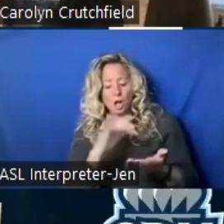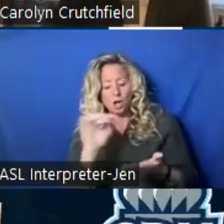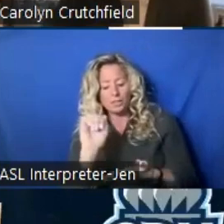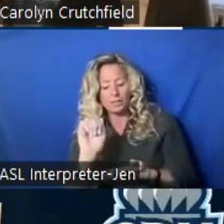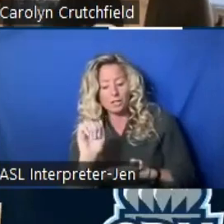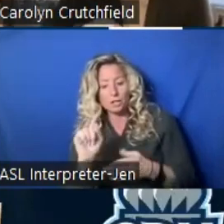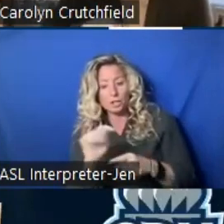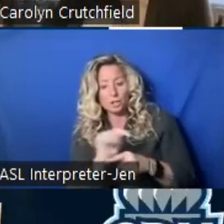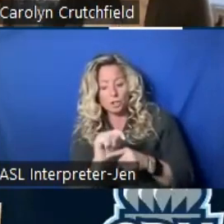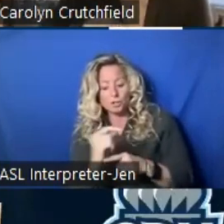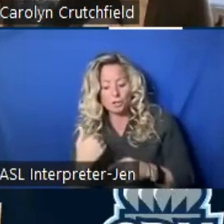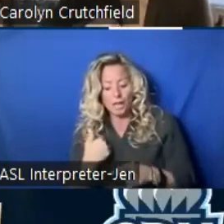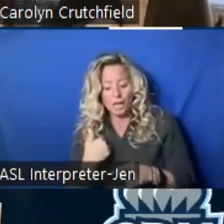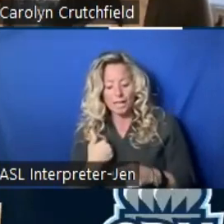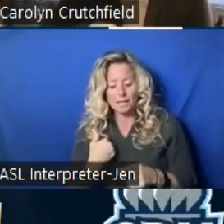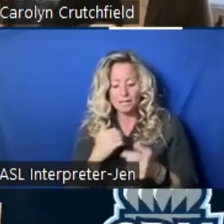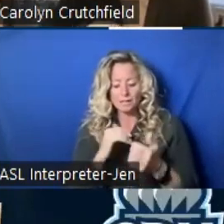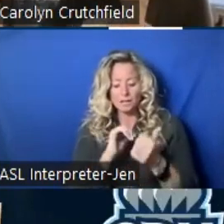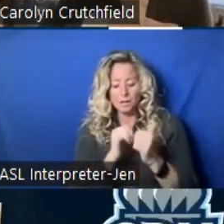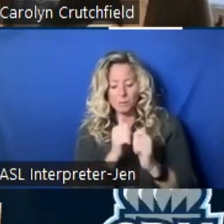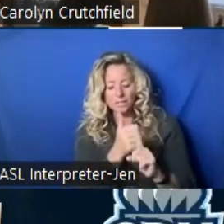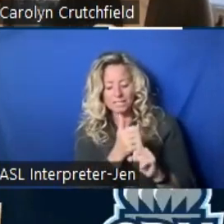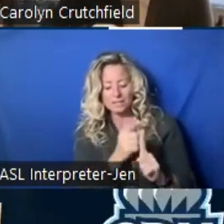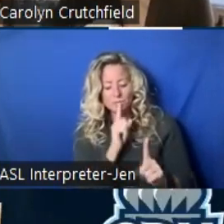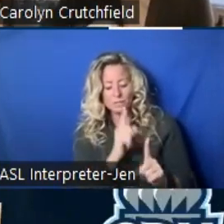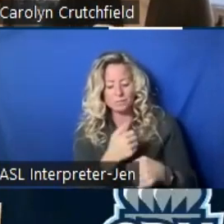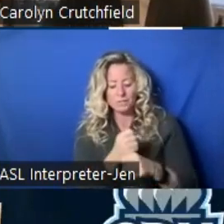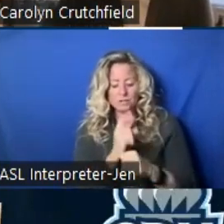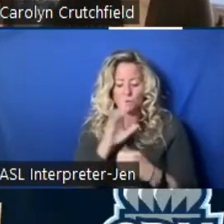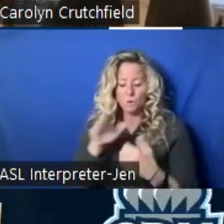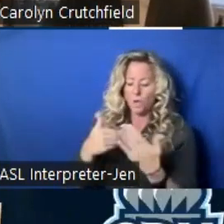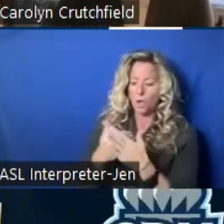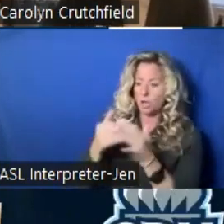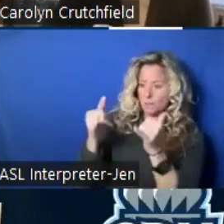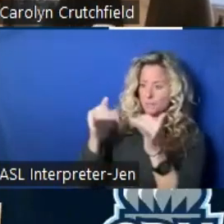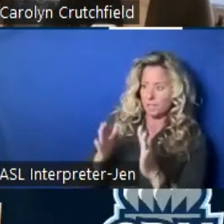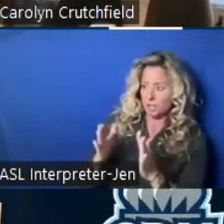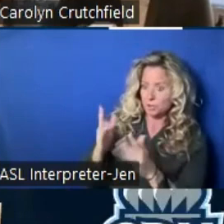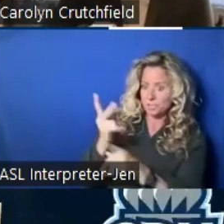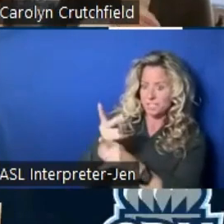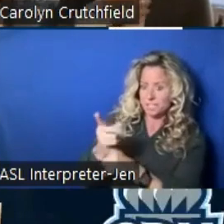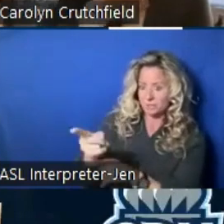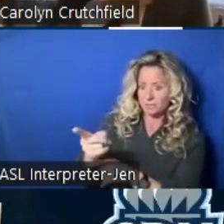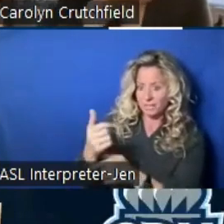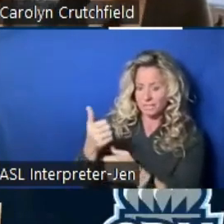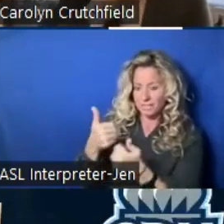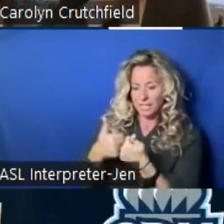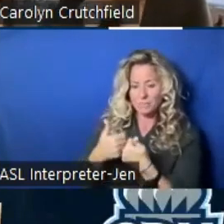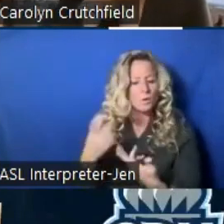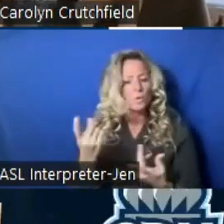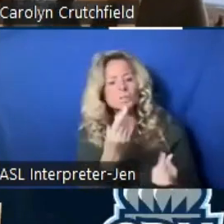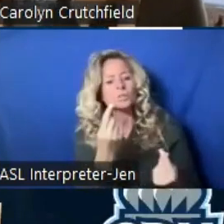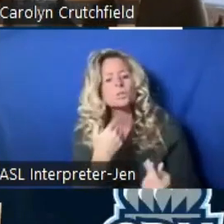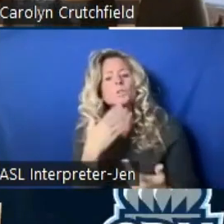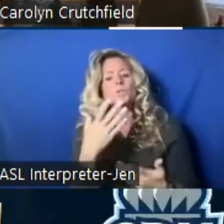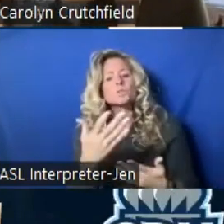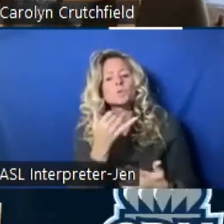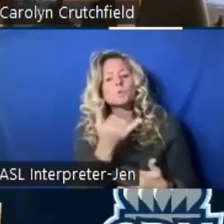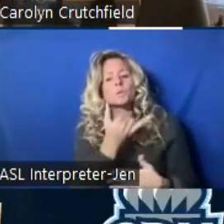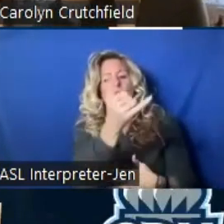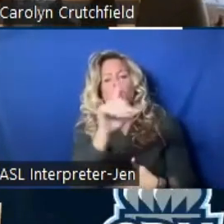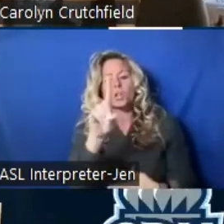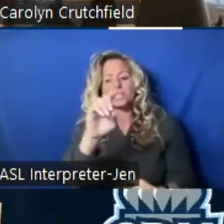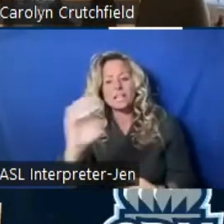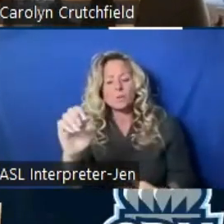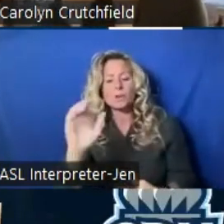wasn't able to make the trip, and we had to scramble last minute to make sure that our players were taken care of for that game. What did you do? We ended up calling